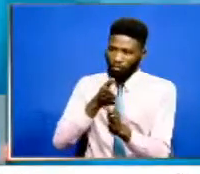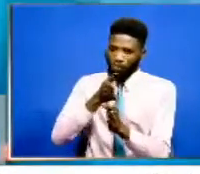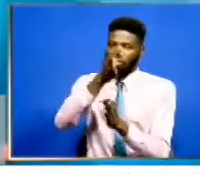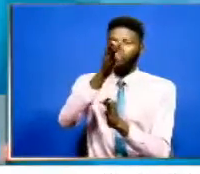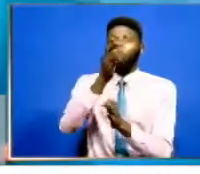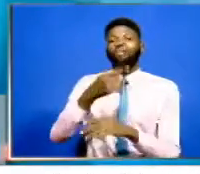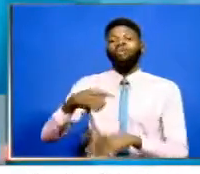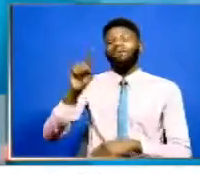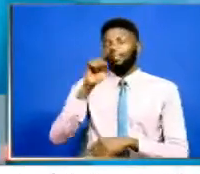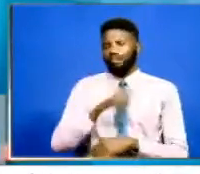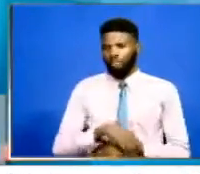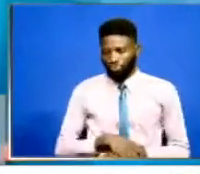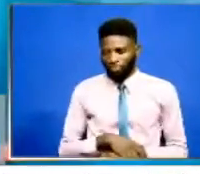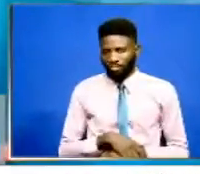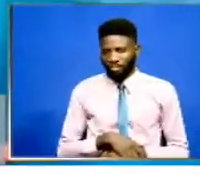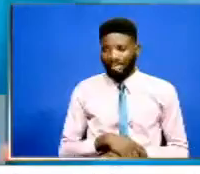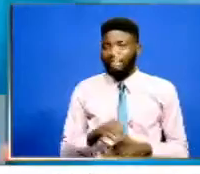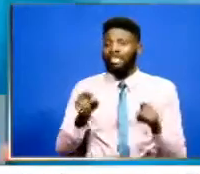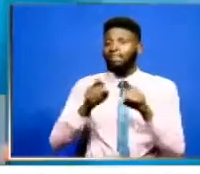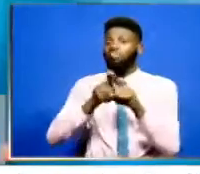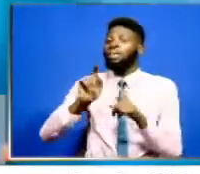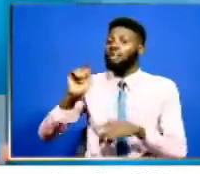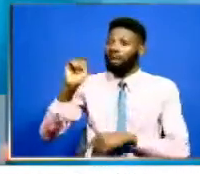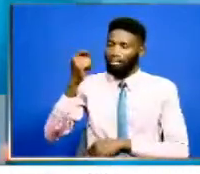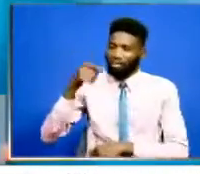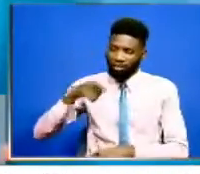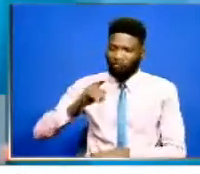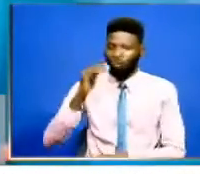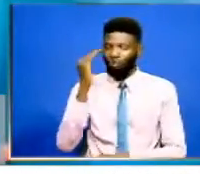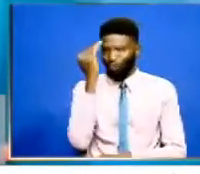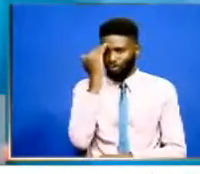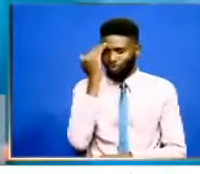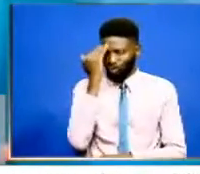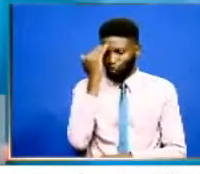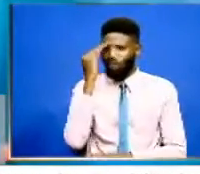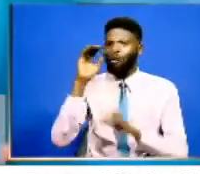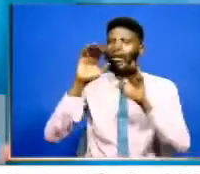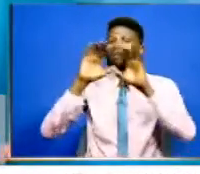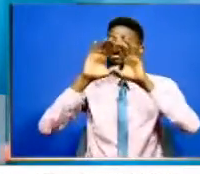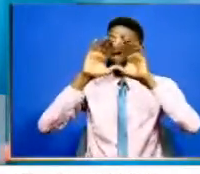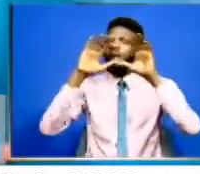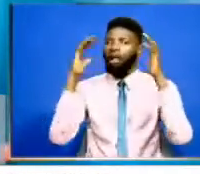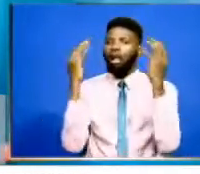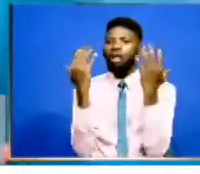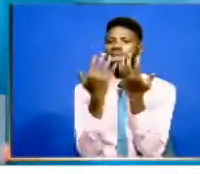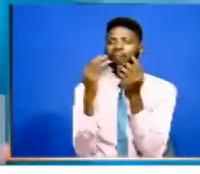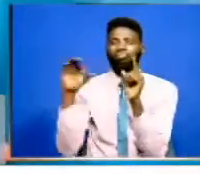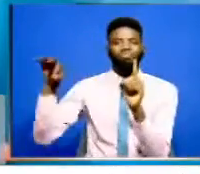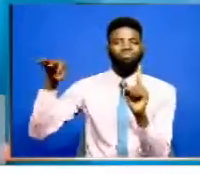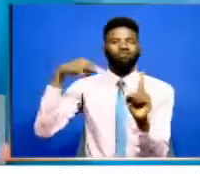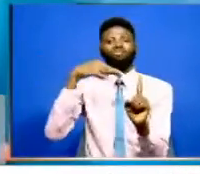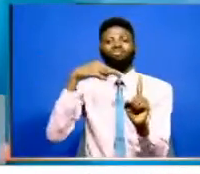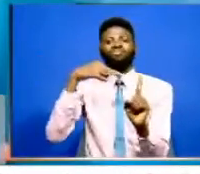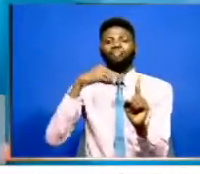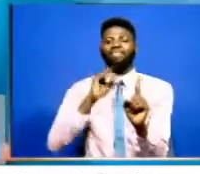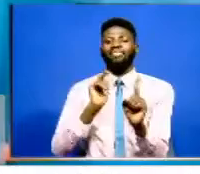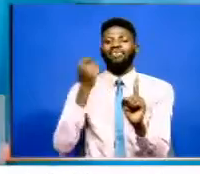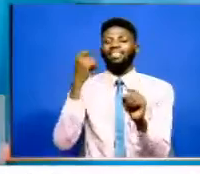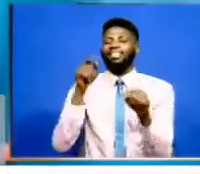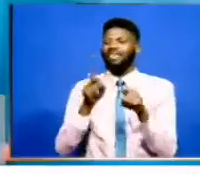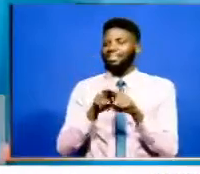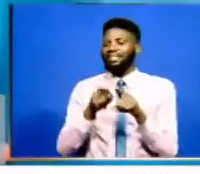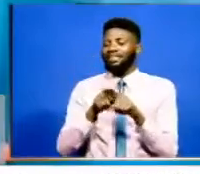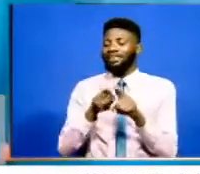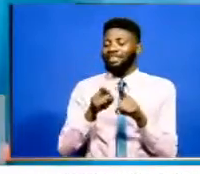also knows that the world is really watching Kenya as a host